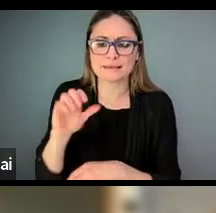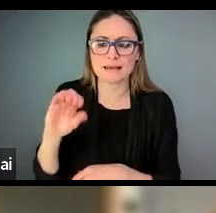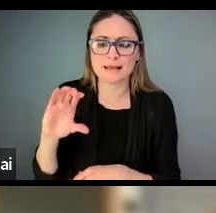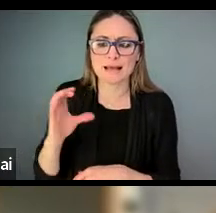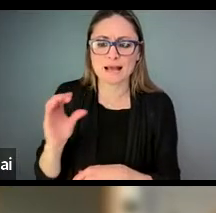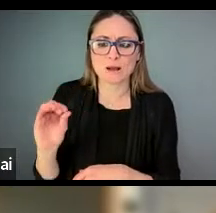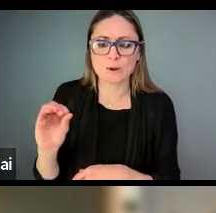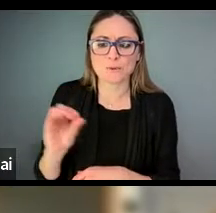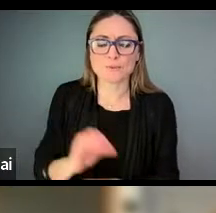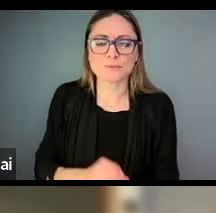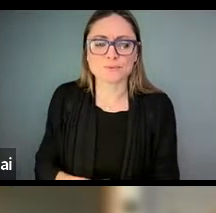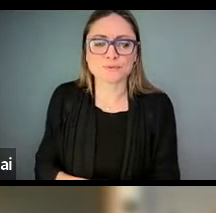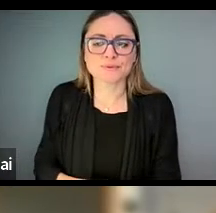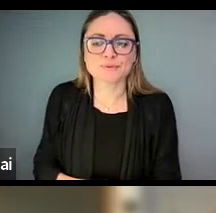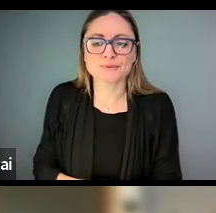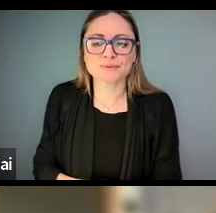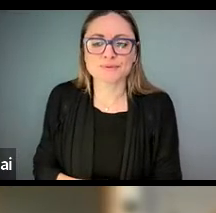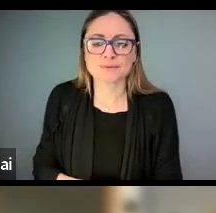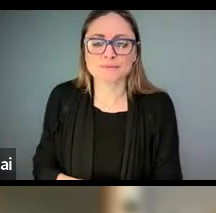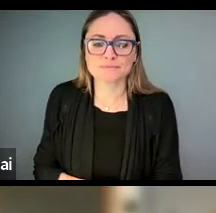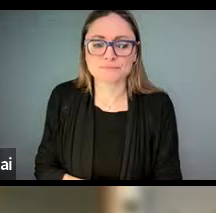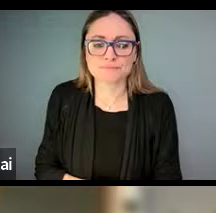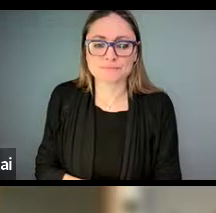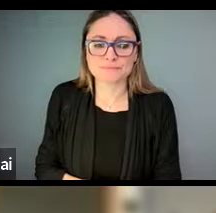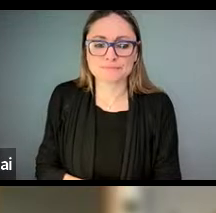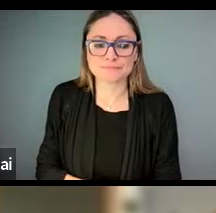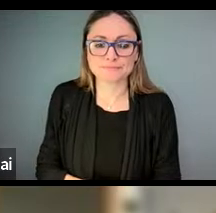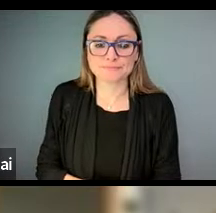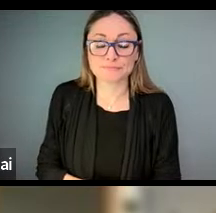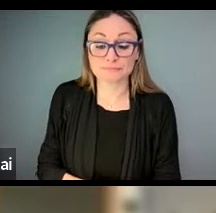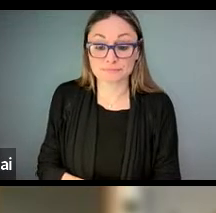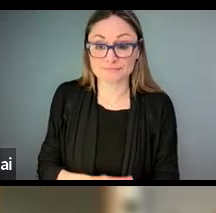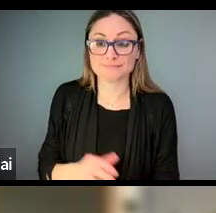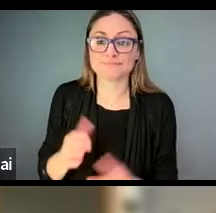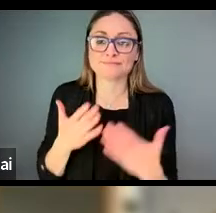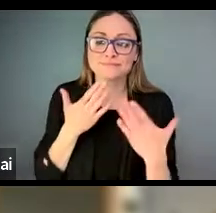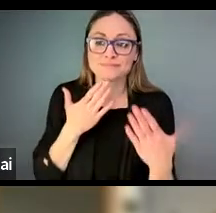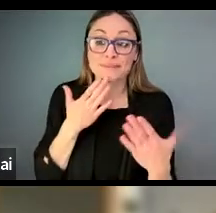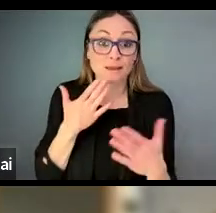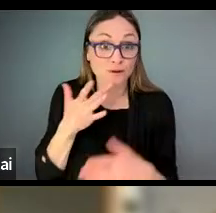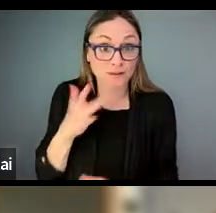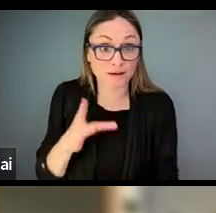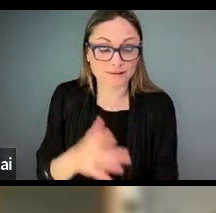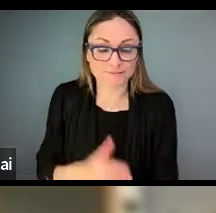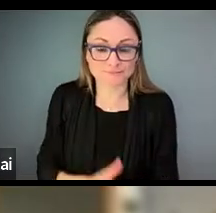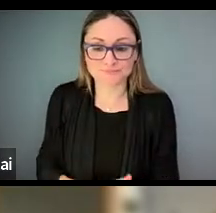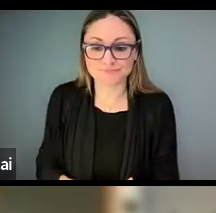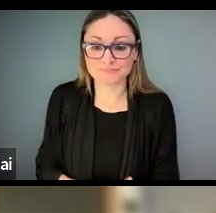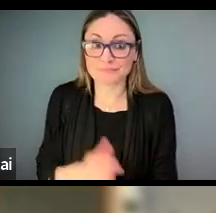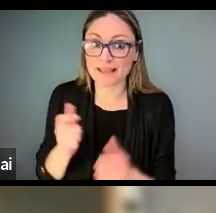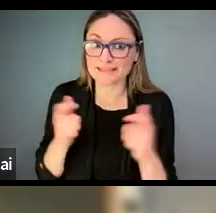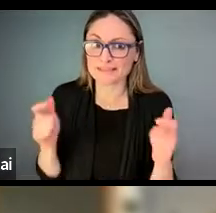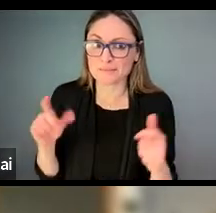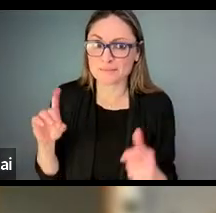everybody's eardrums over the next 2 hours. So thank you. Thanks, John, and good luck. That's a big